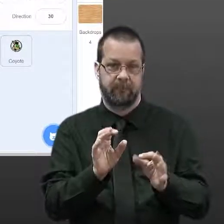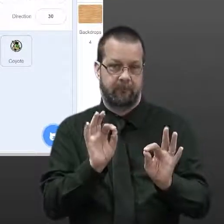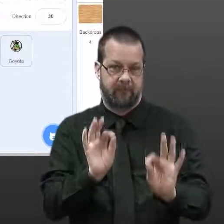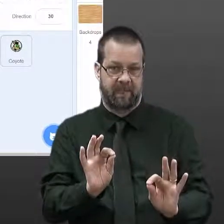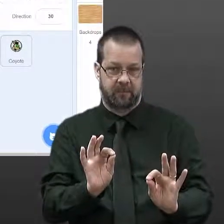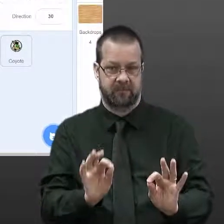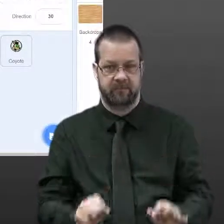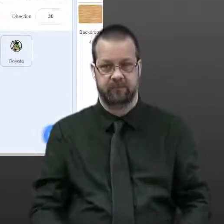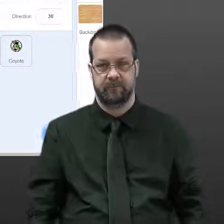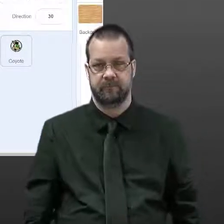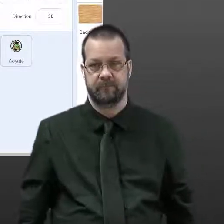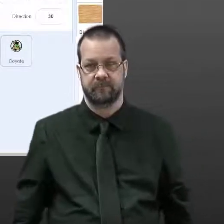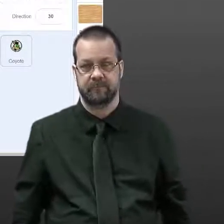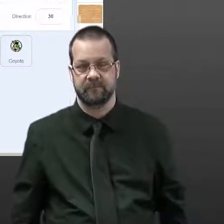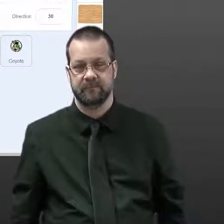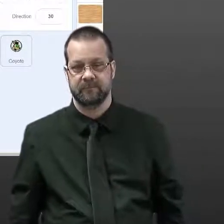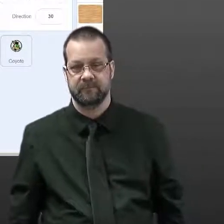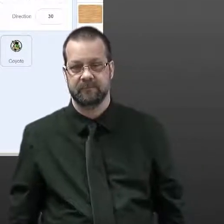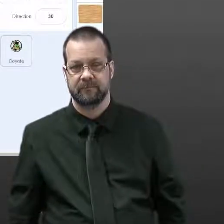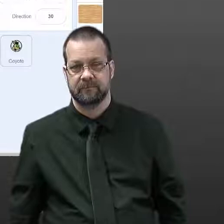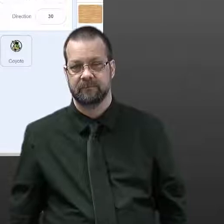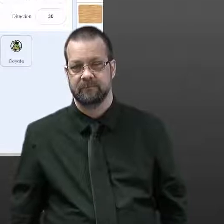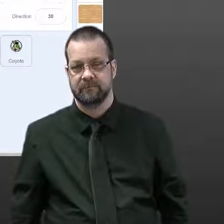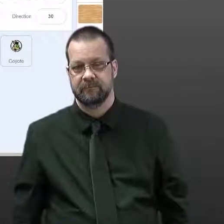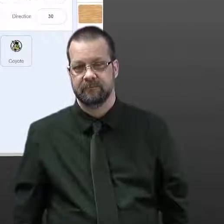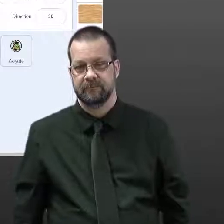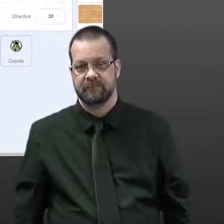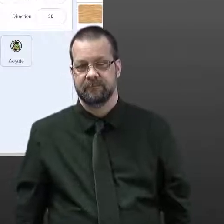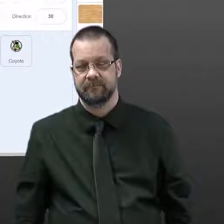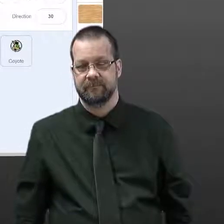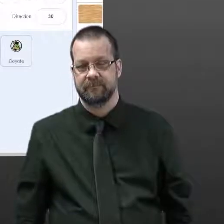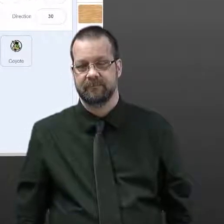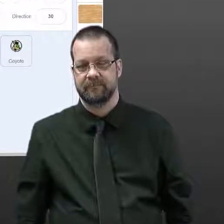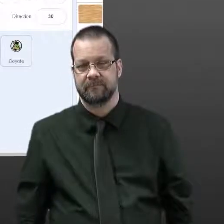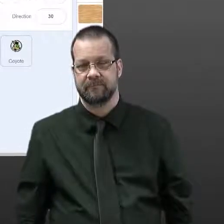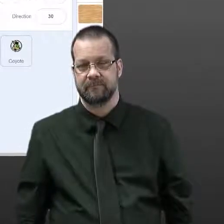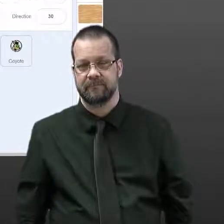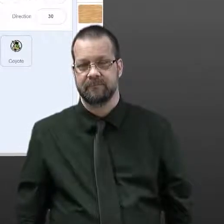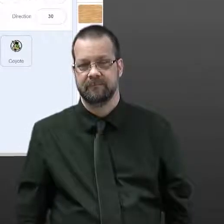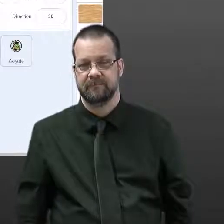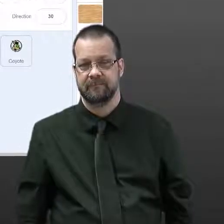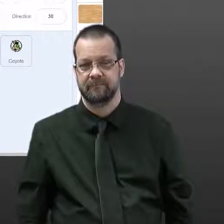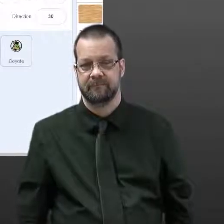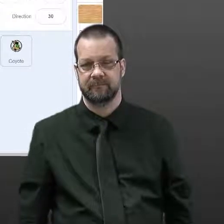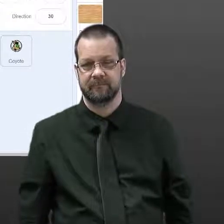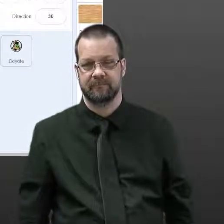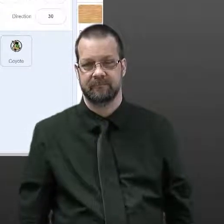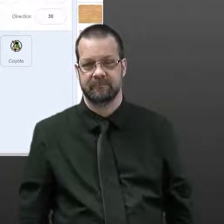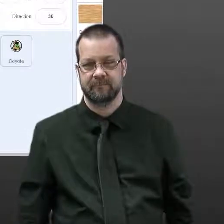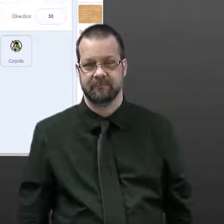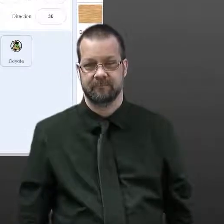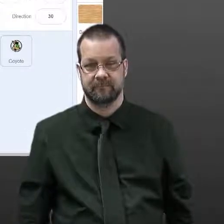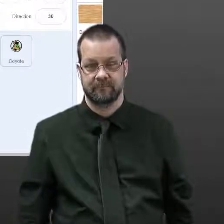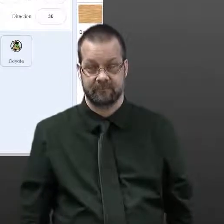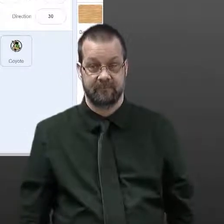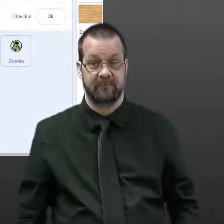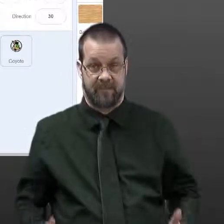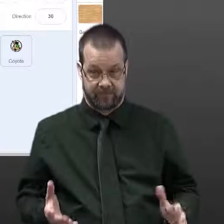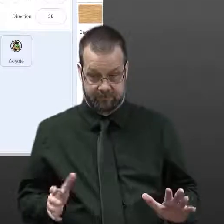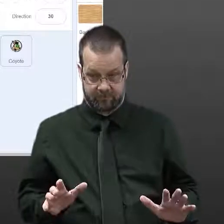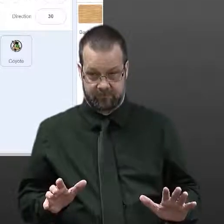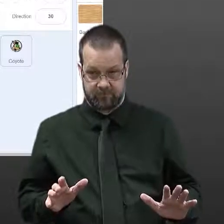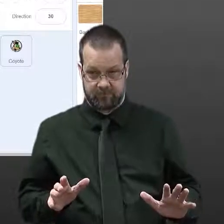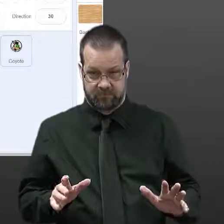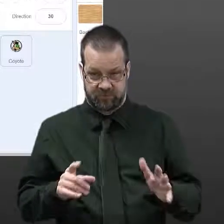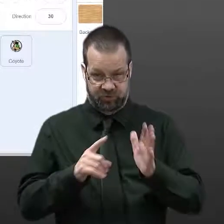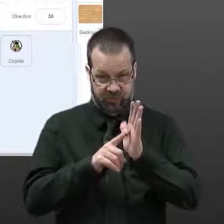numbers, 1, 89, and 90 for color, saturation, and brightness. Okay, so now